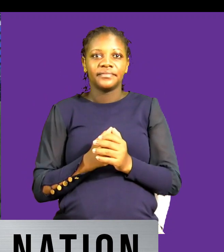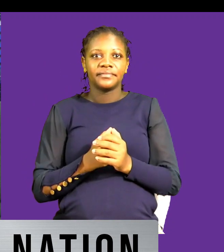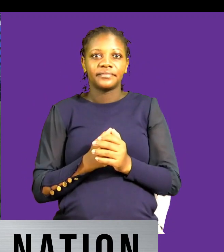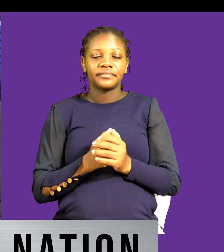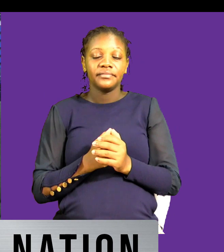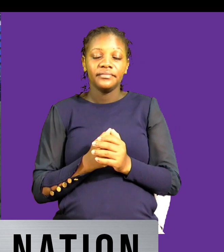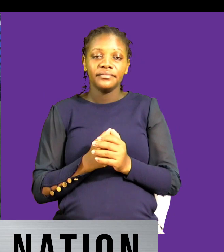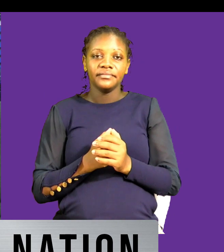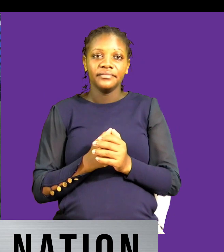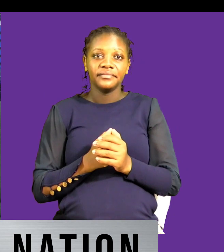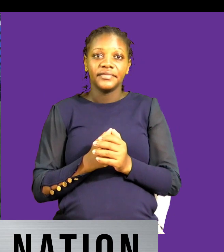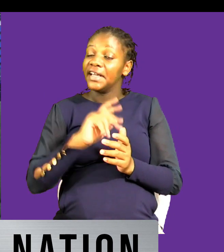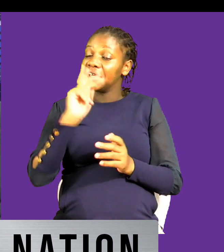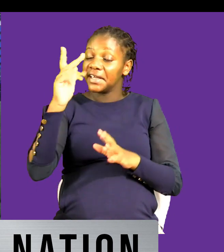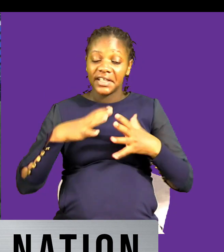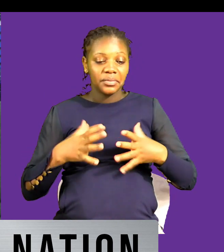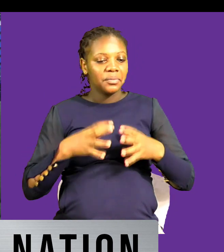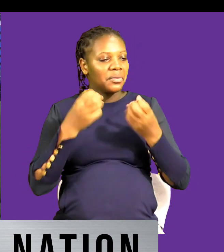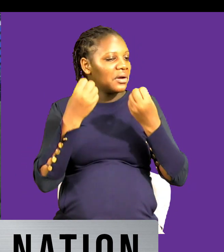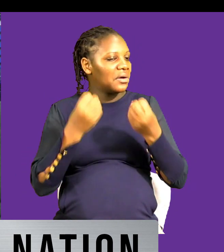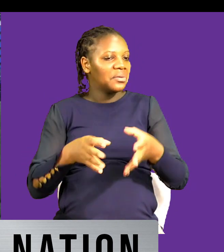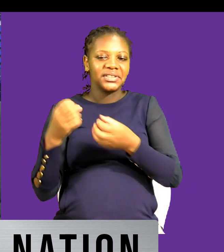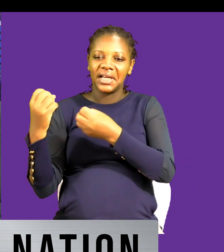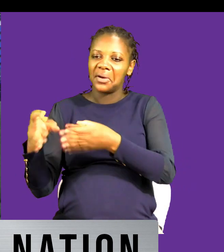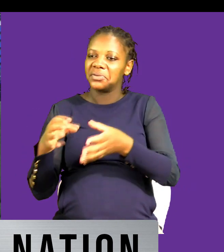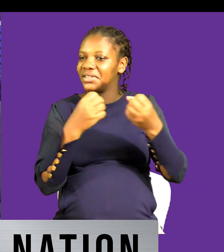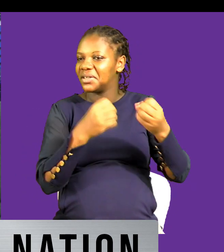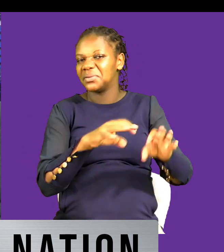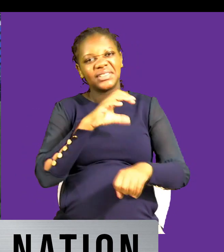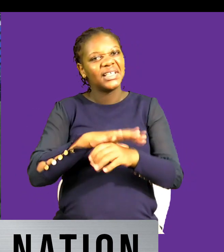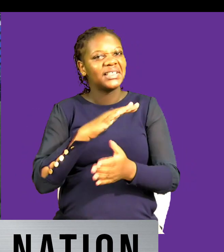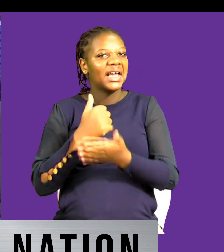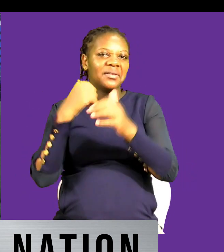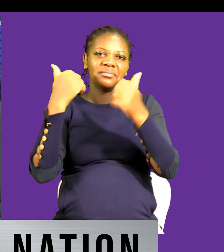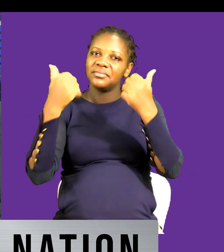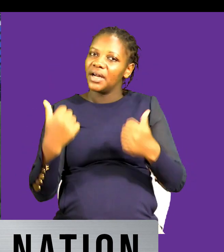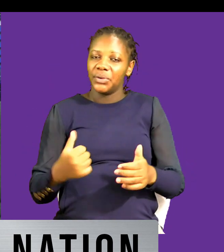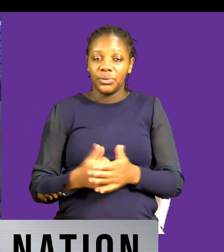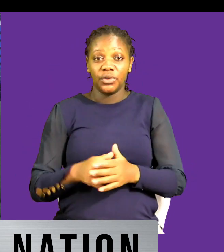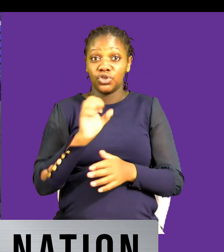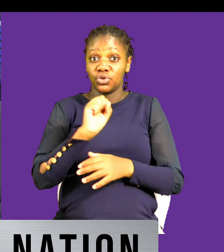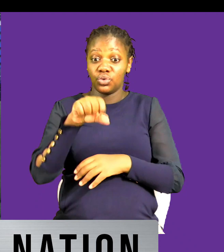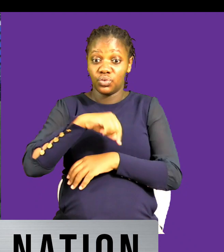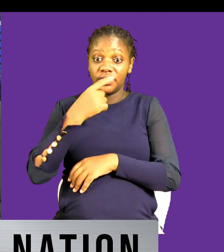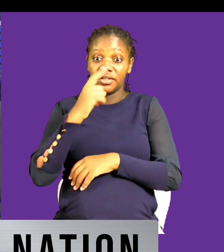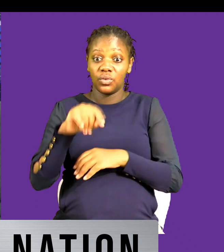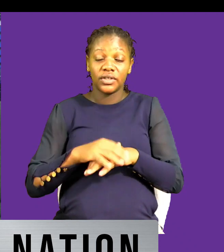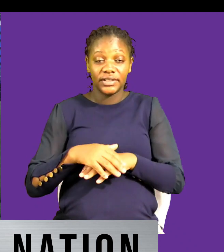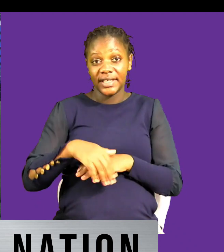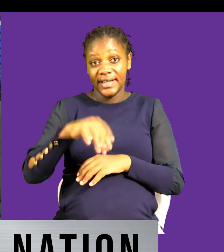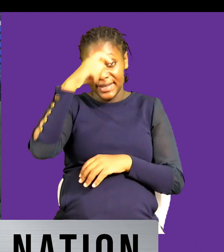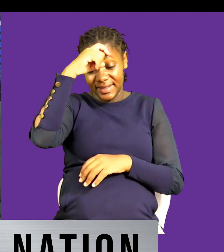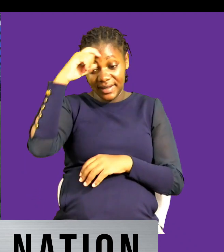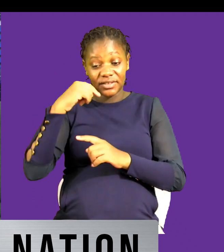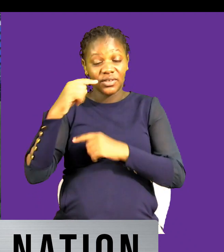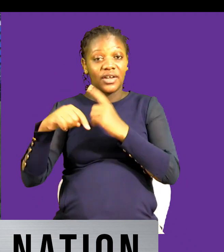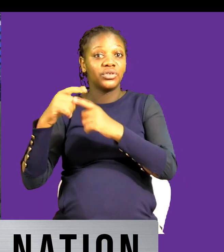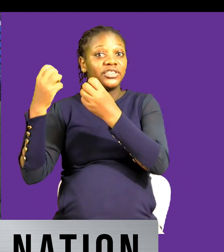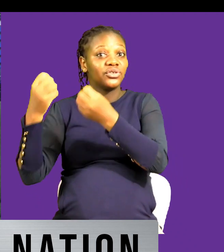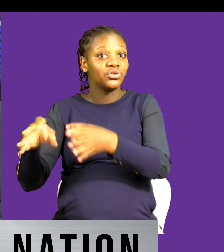in the engagements over the last one year. Right. So we are saying this, that the hustler is continuing to lose, even